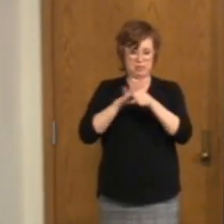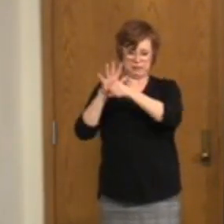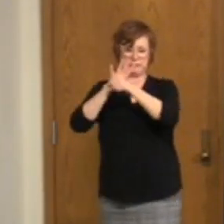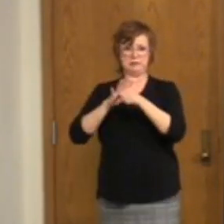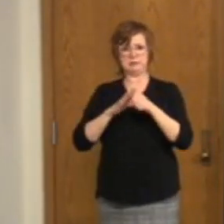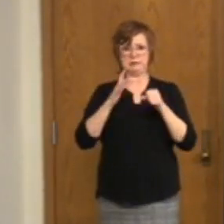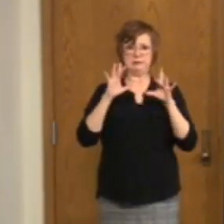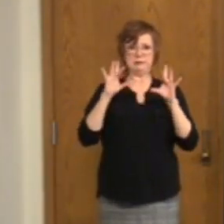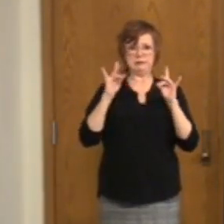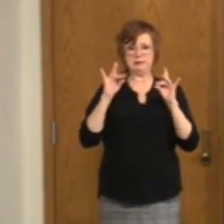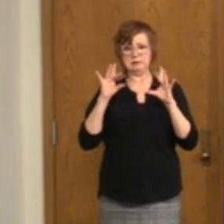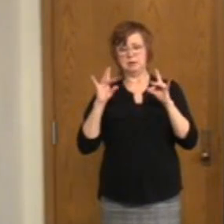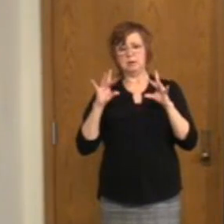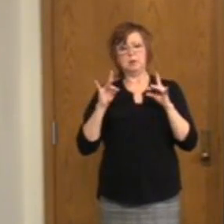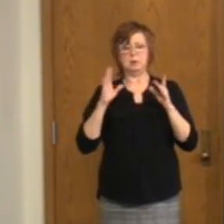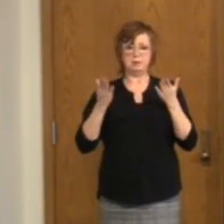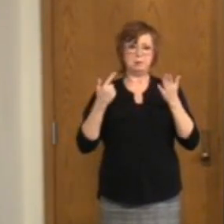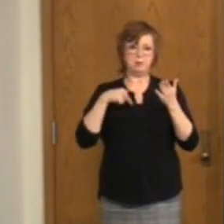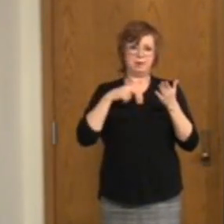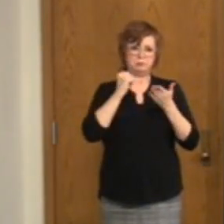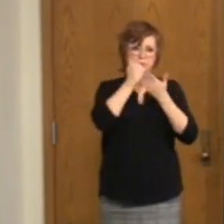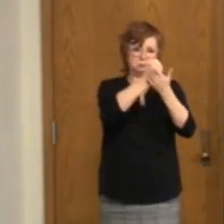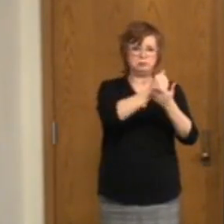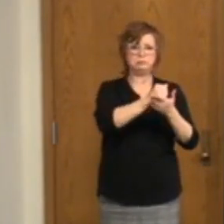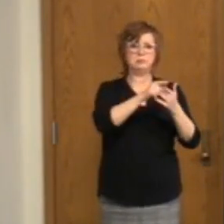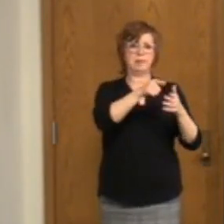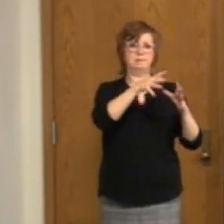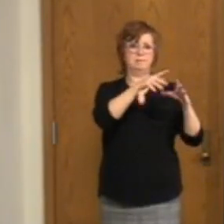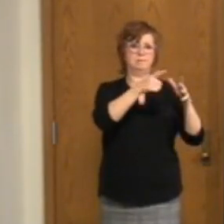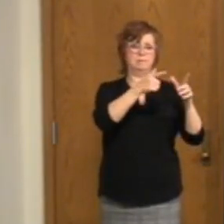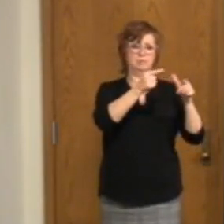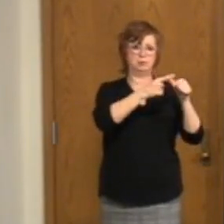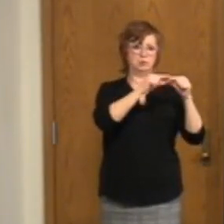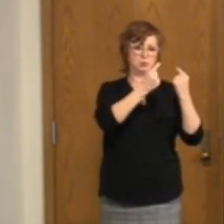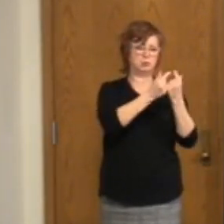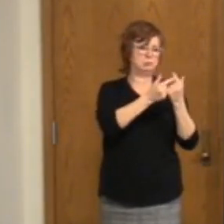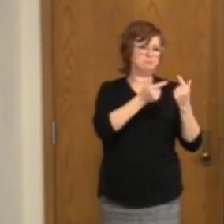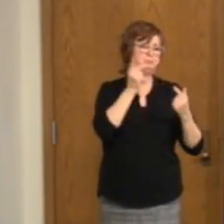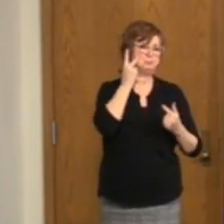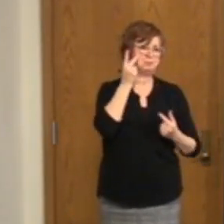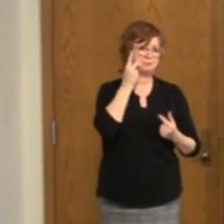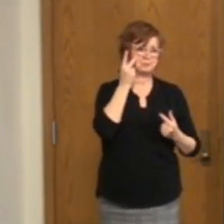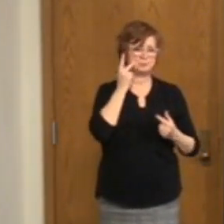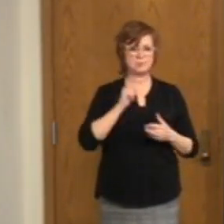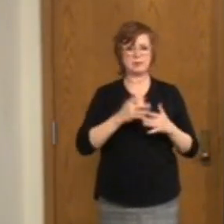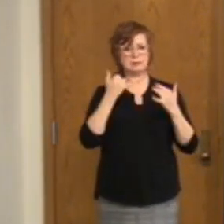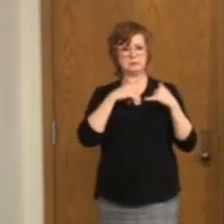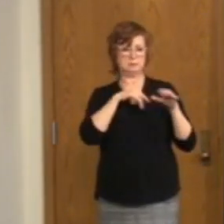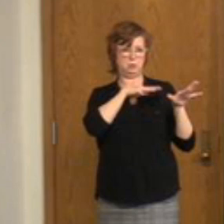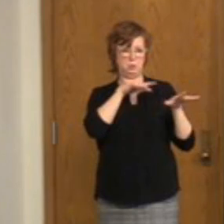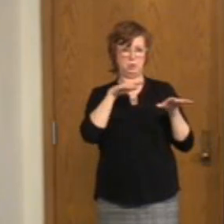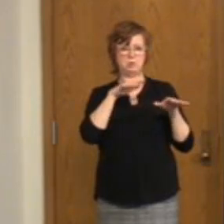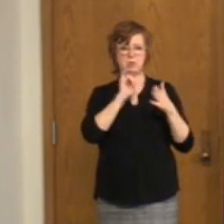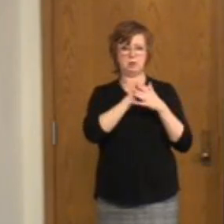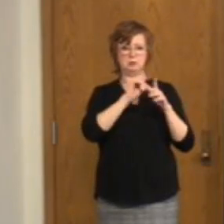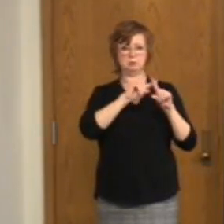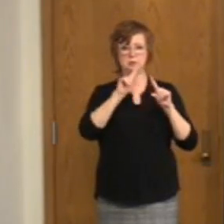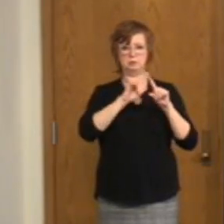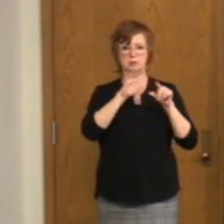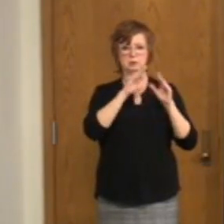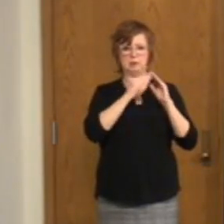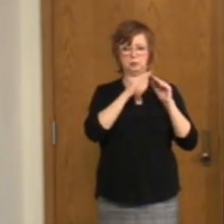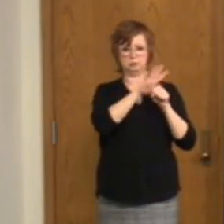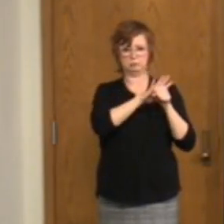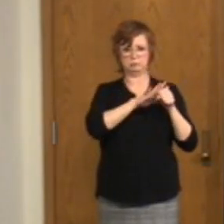zone. So this is something that we'll have to keep monitoring, both our overall rates, but also some of the settings of transmission. And again, settings